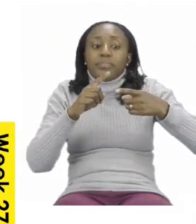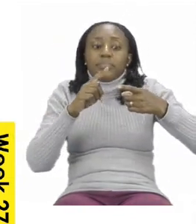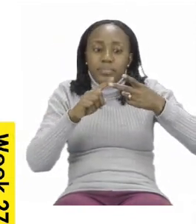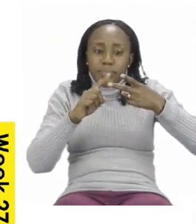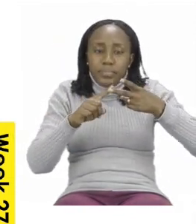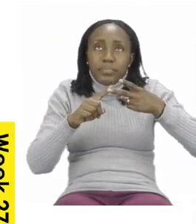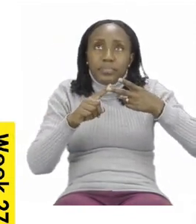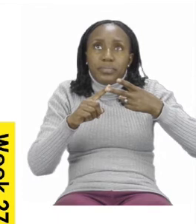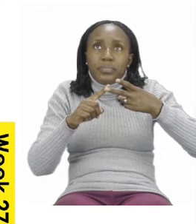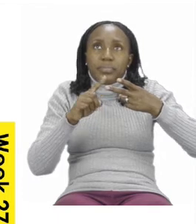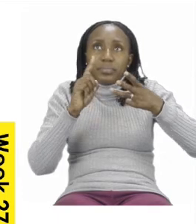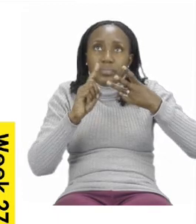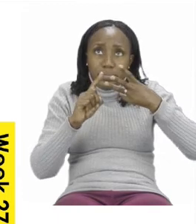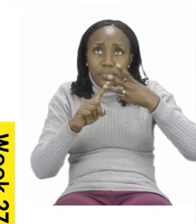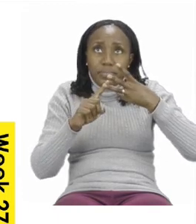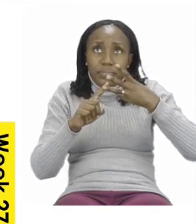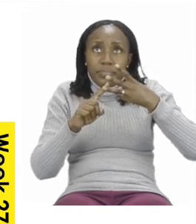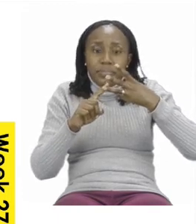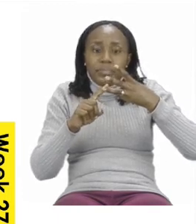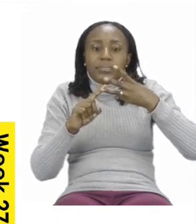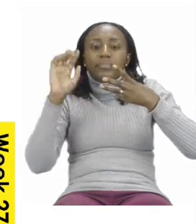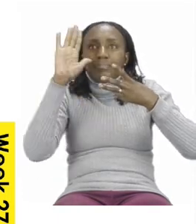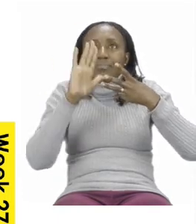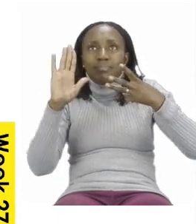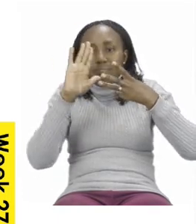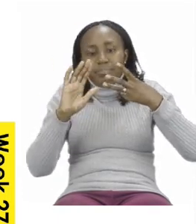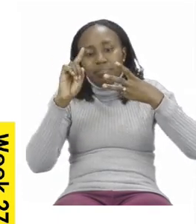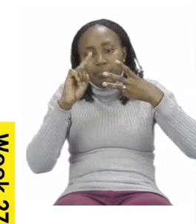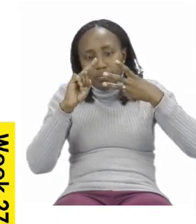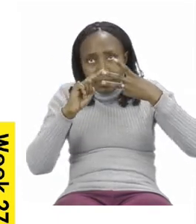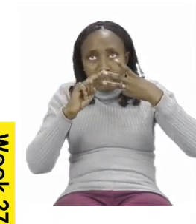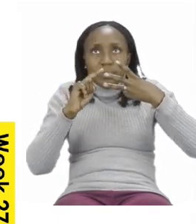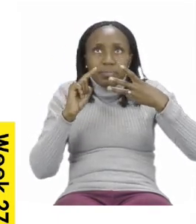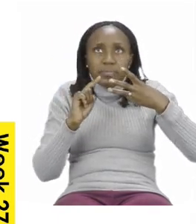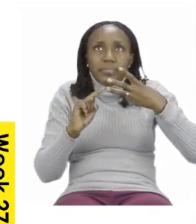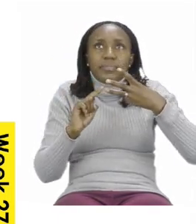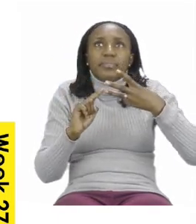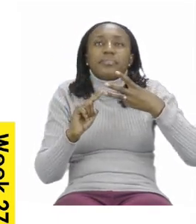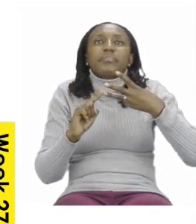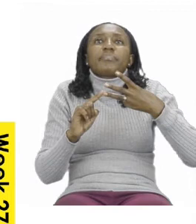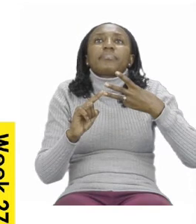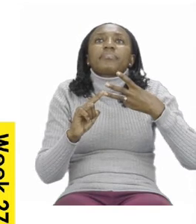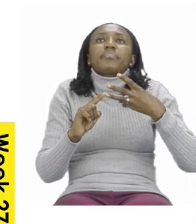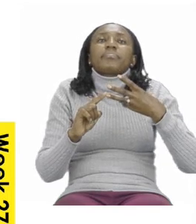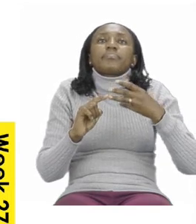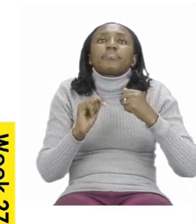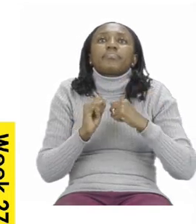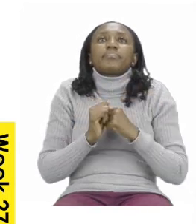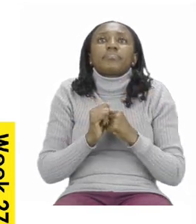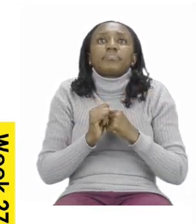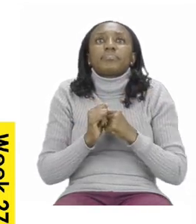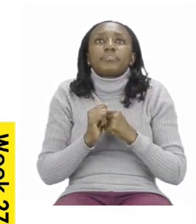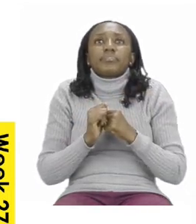1, 2, 3 containers. Remember, everyone,